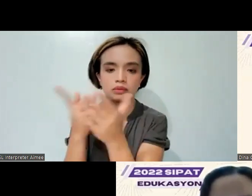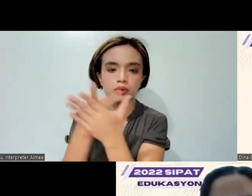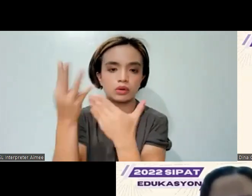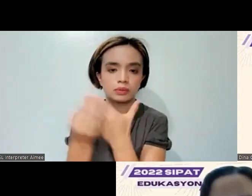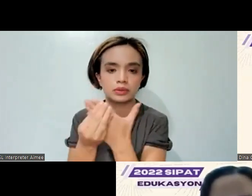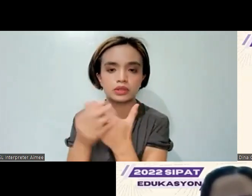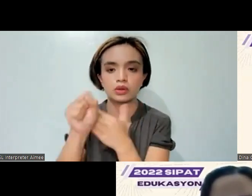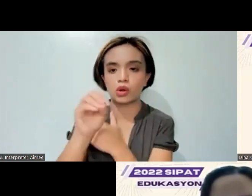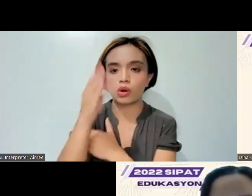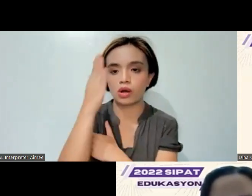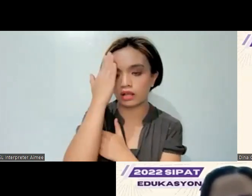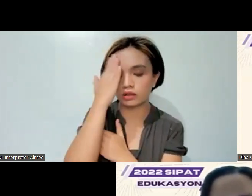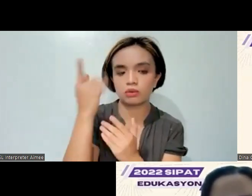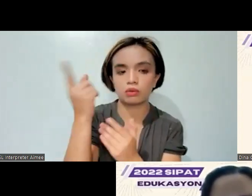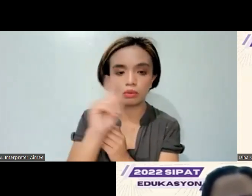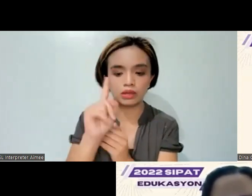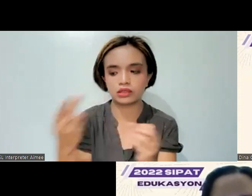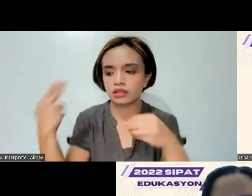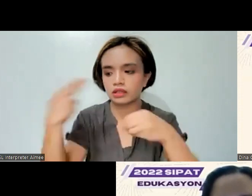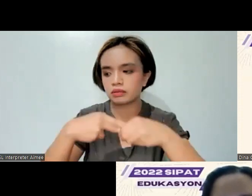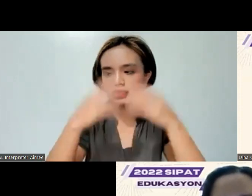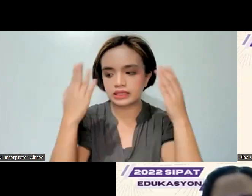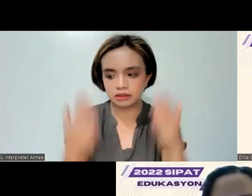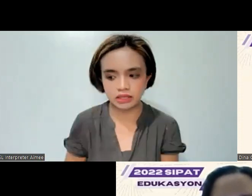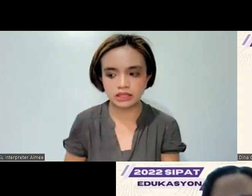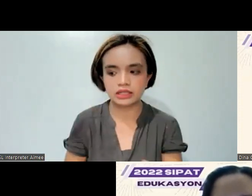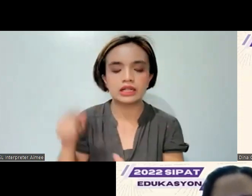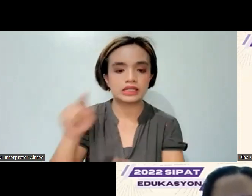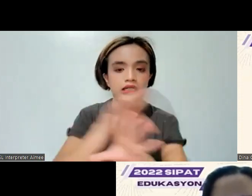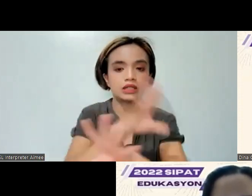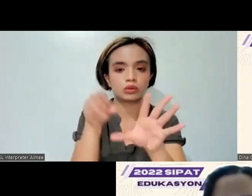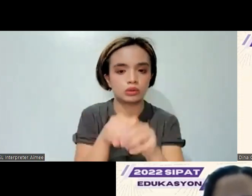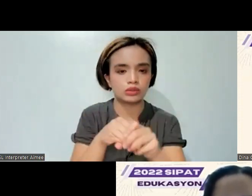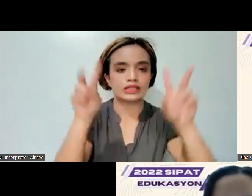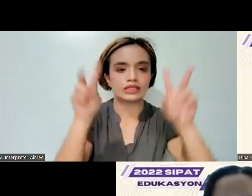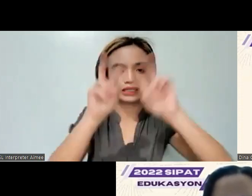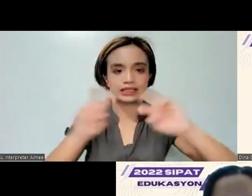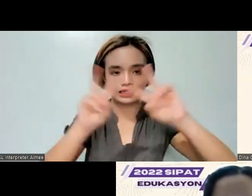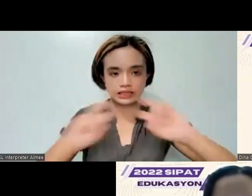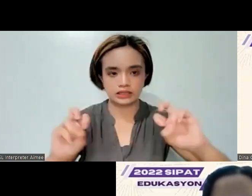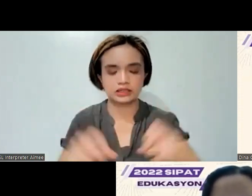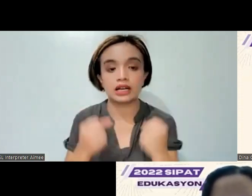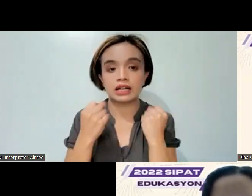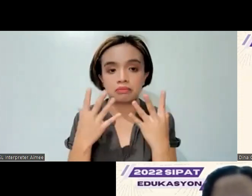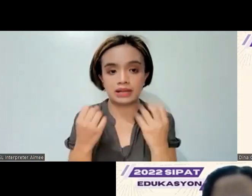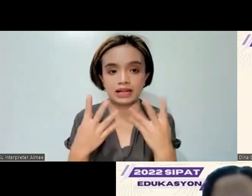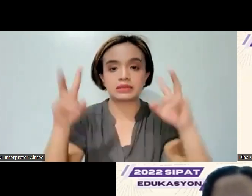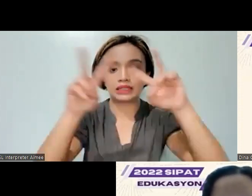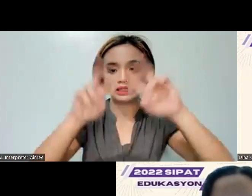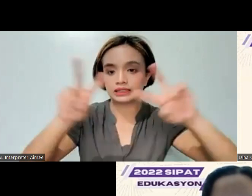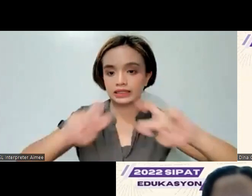identify the participants that they would include in the research. Many of the studies also